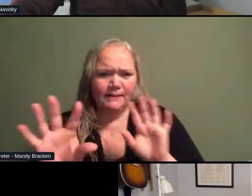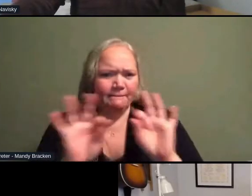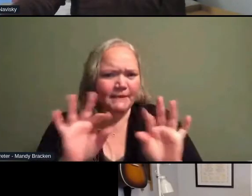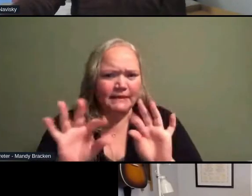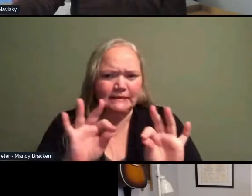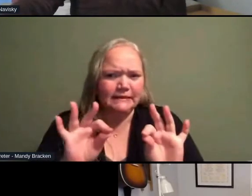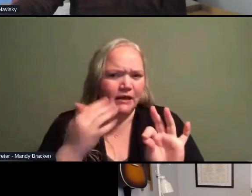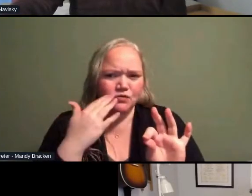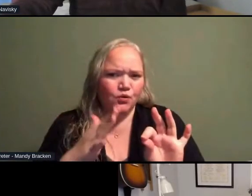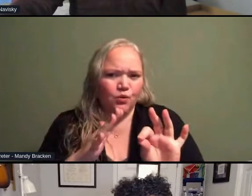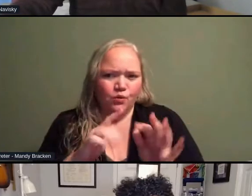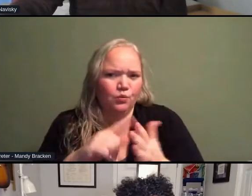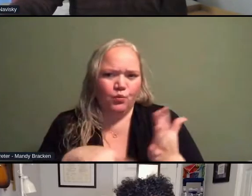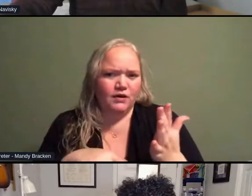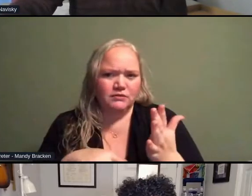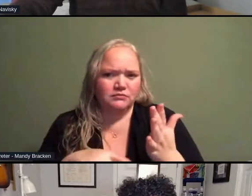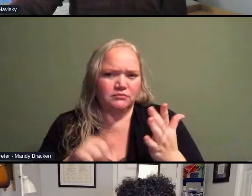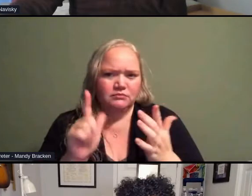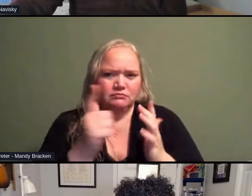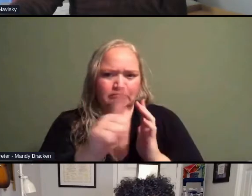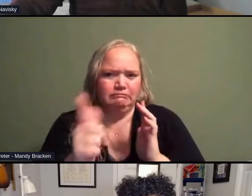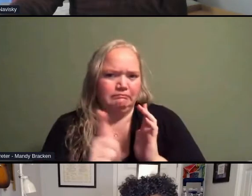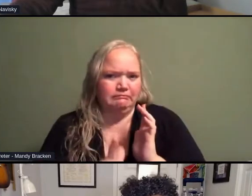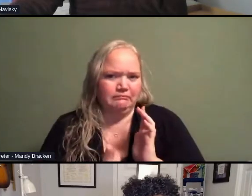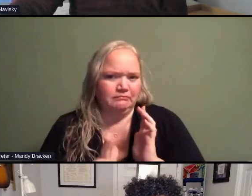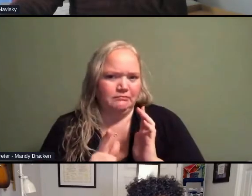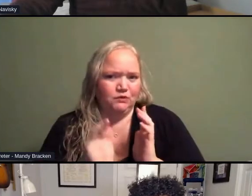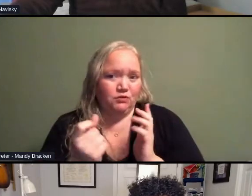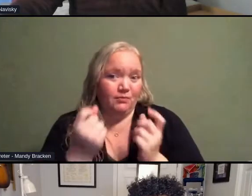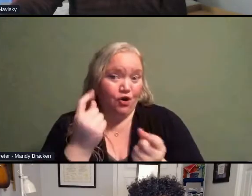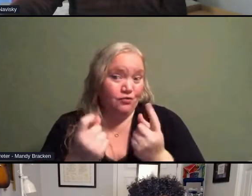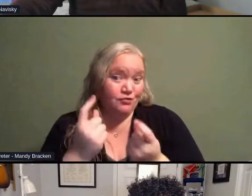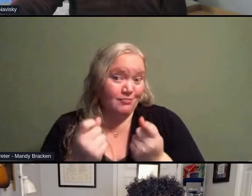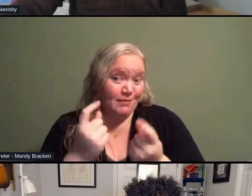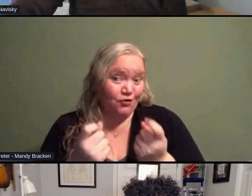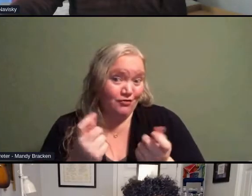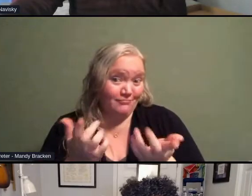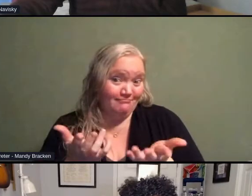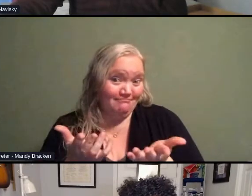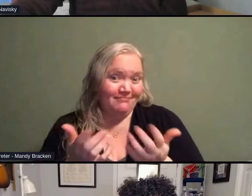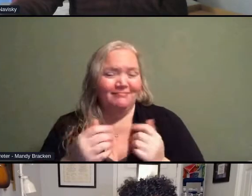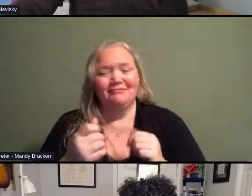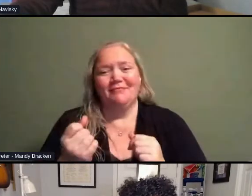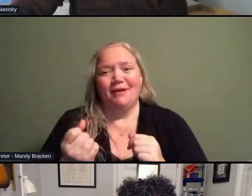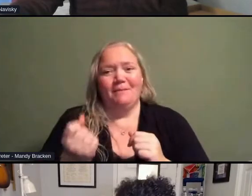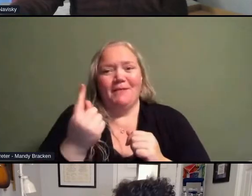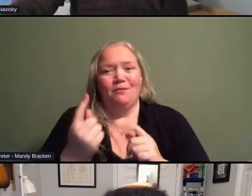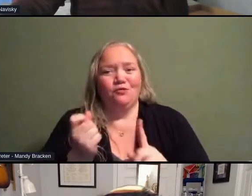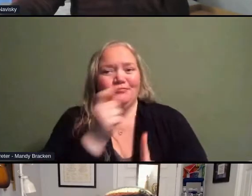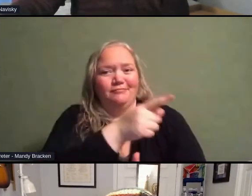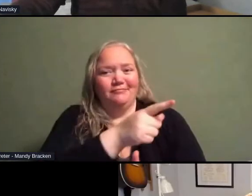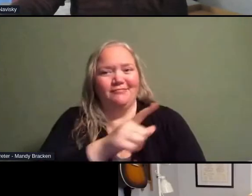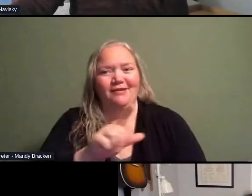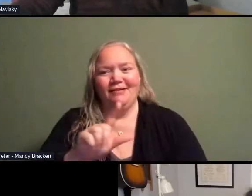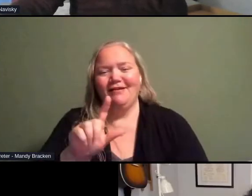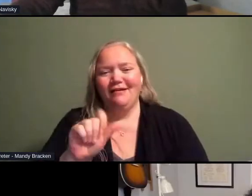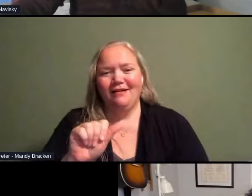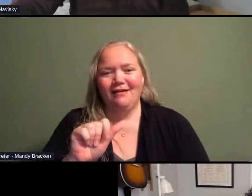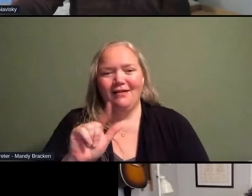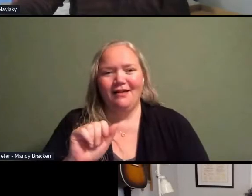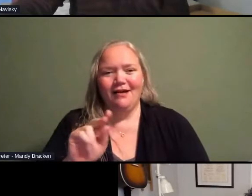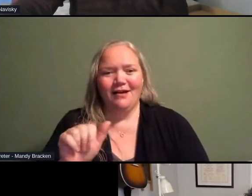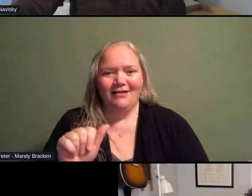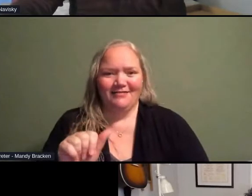I can popcorn if that Yeah, go ahead. Go for it. Yeah, I'll popcorn it over to Elana. I knew that